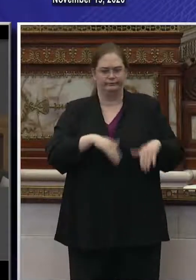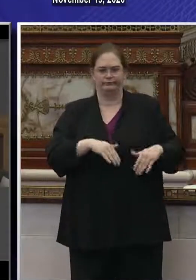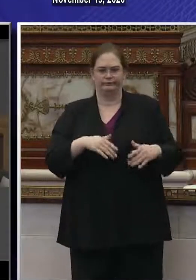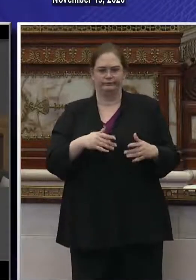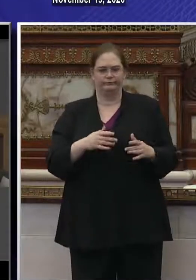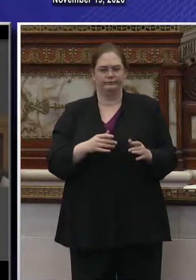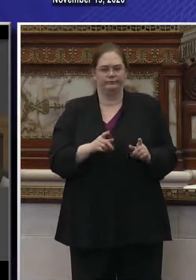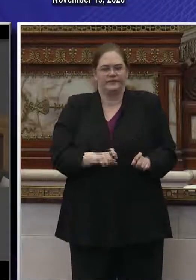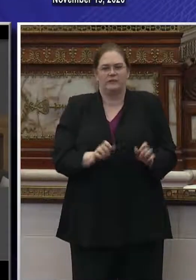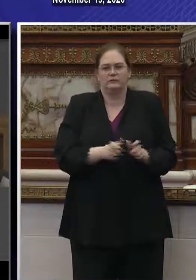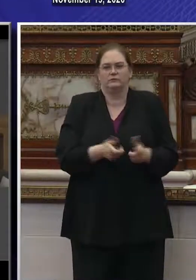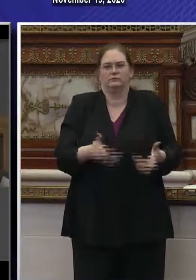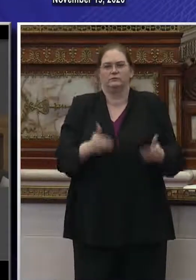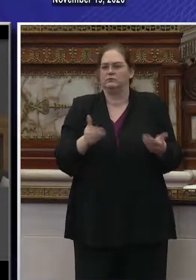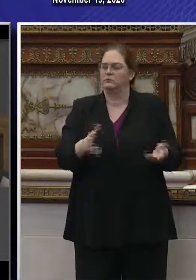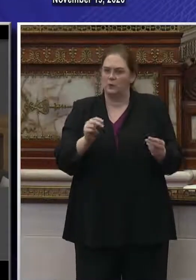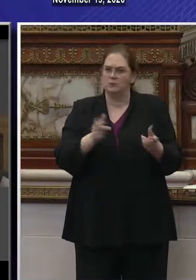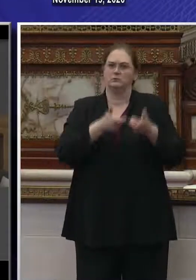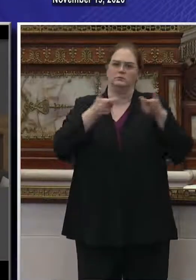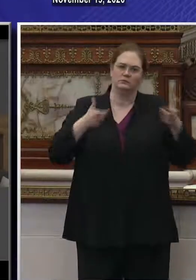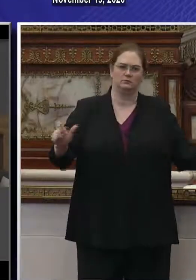size of the clinical trials.